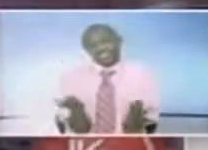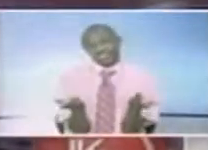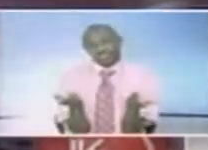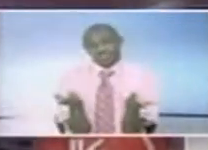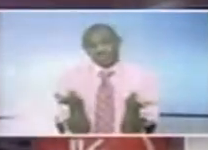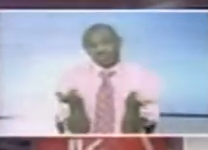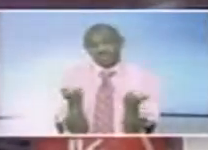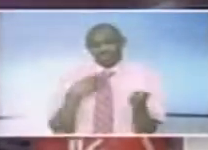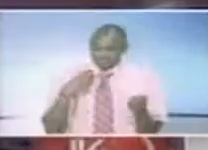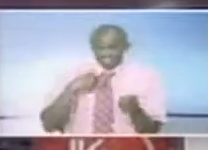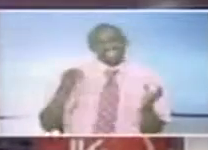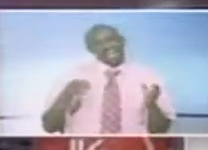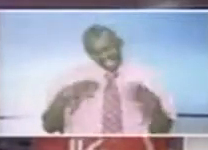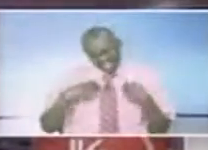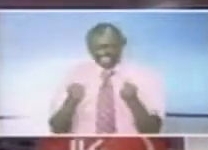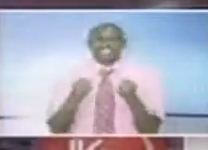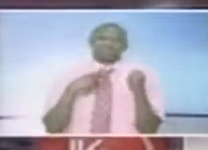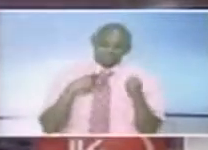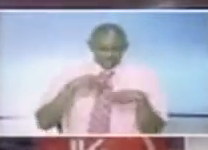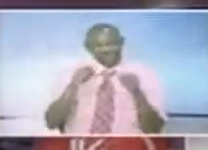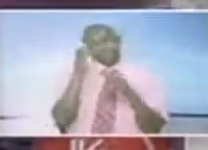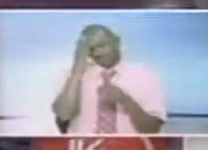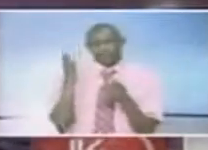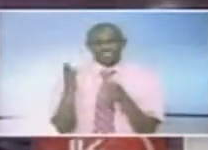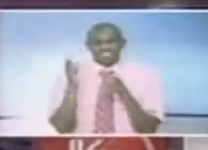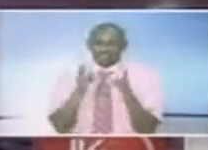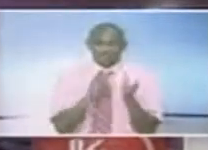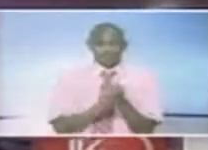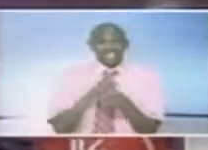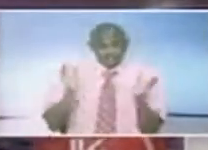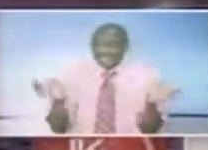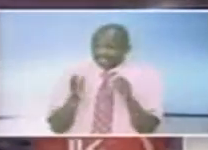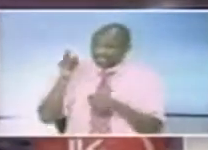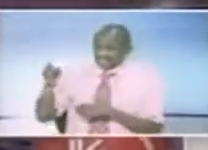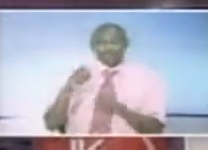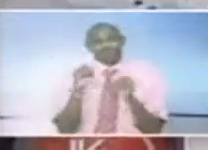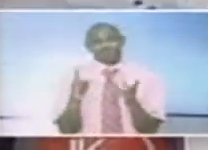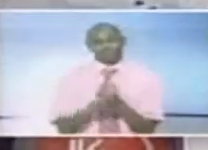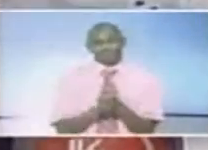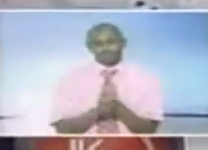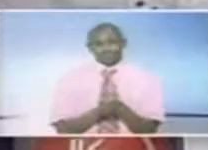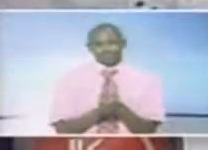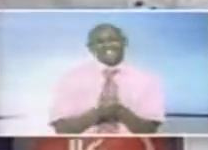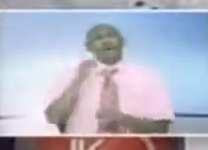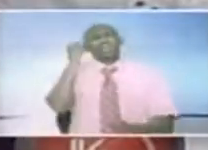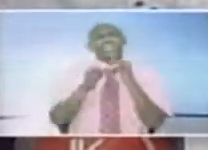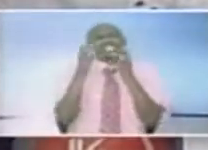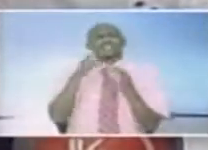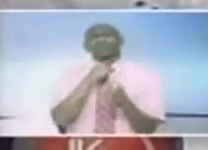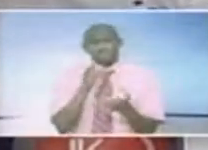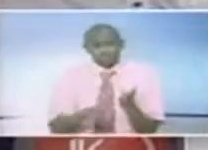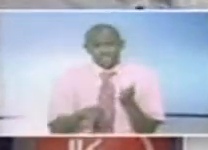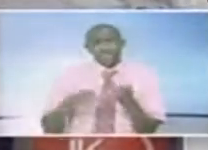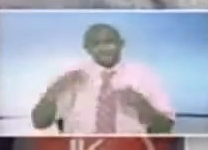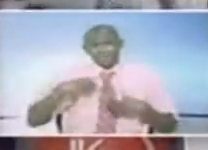just get courage and know if I'm encouraging them, that's fine. Yeah. And the last thing you want, Martin, is